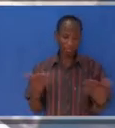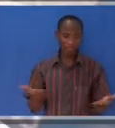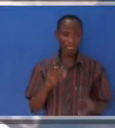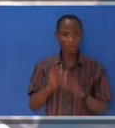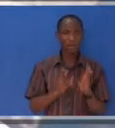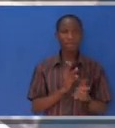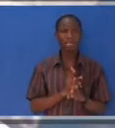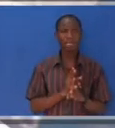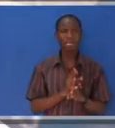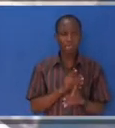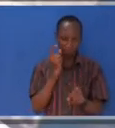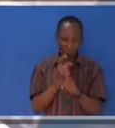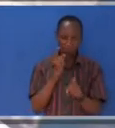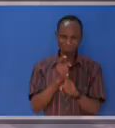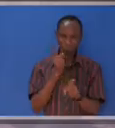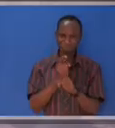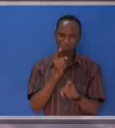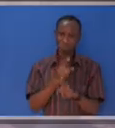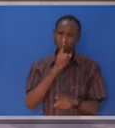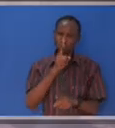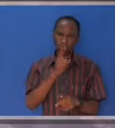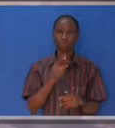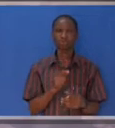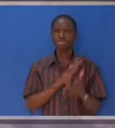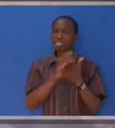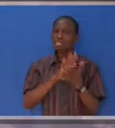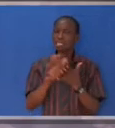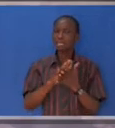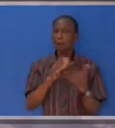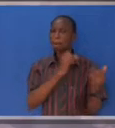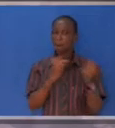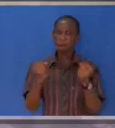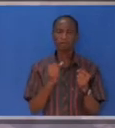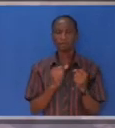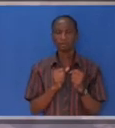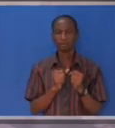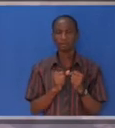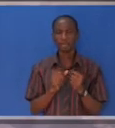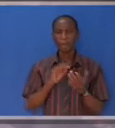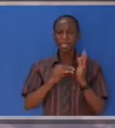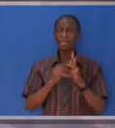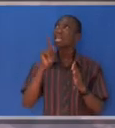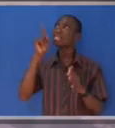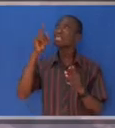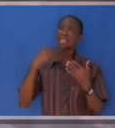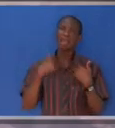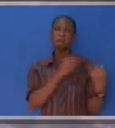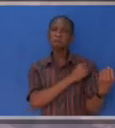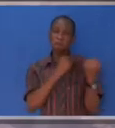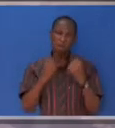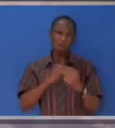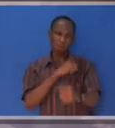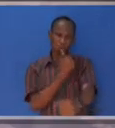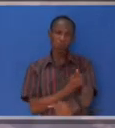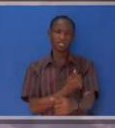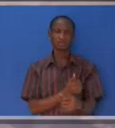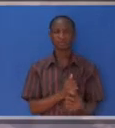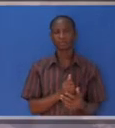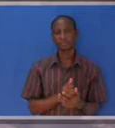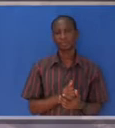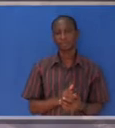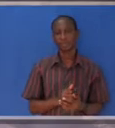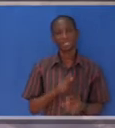ministry was something that somebody with authority would say. And